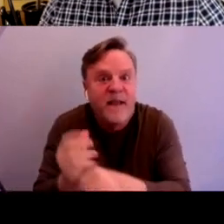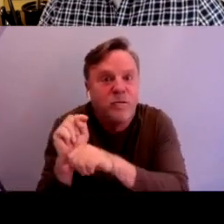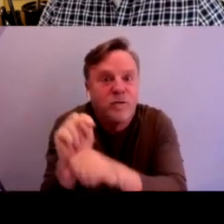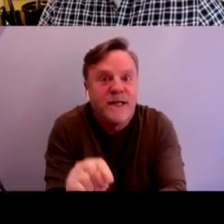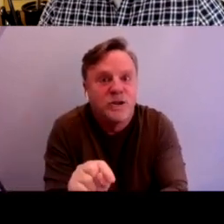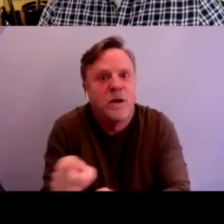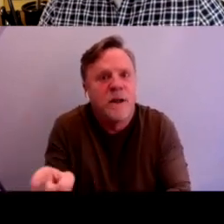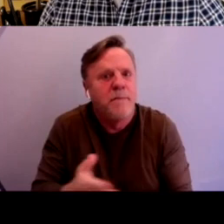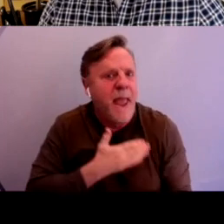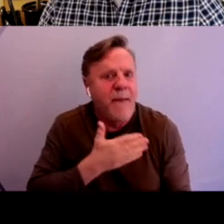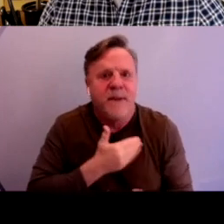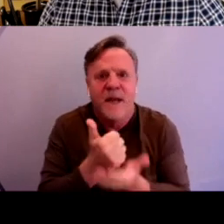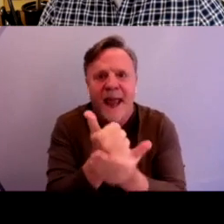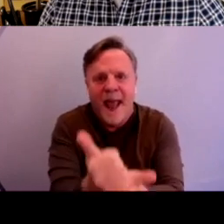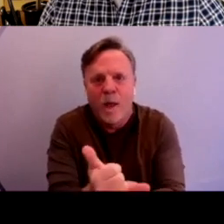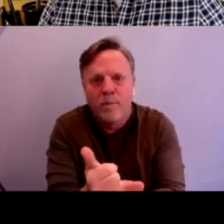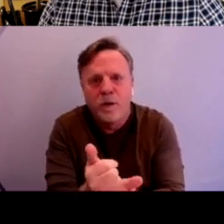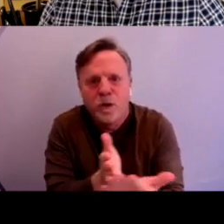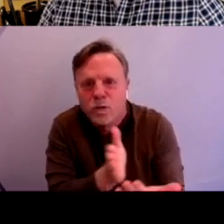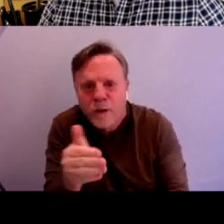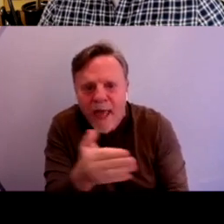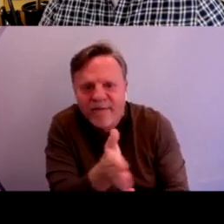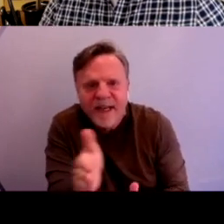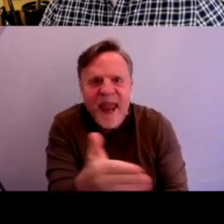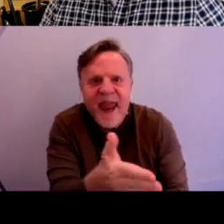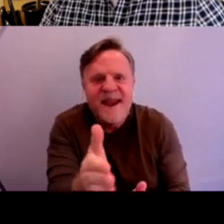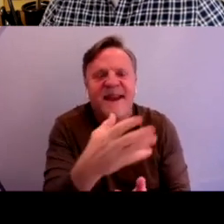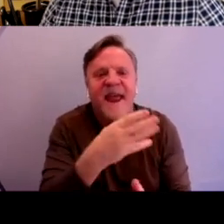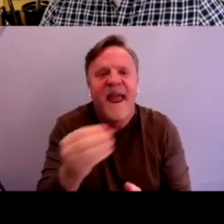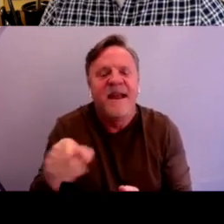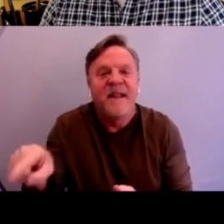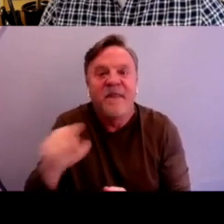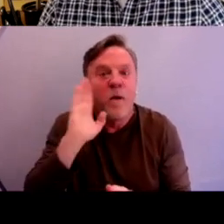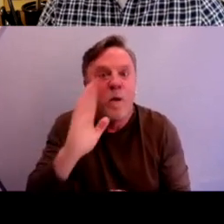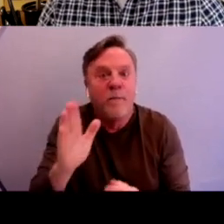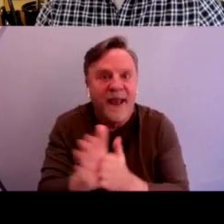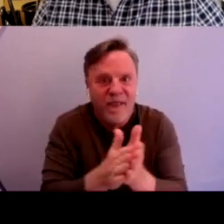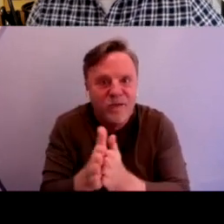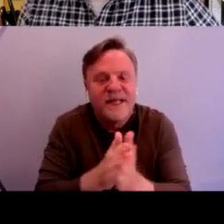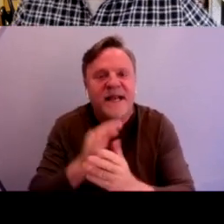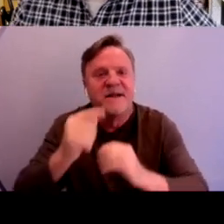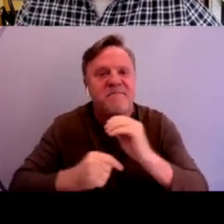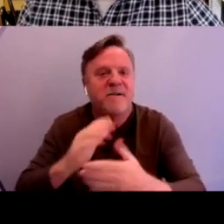be happy to help you navigate it, and they're going to be usually enthusiastic